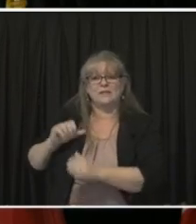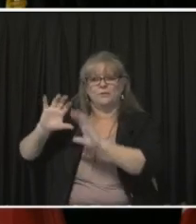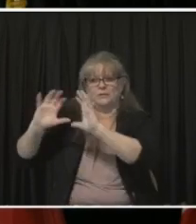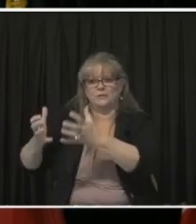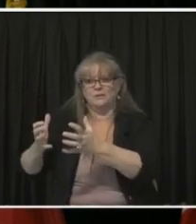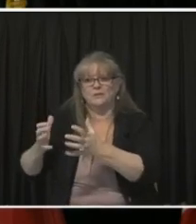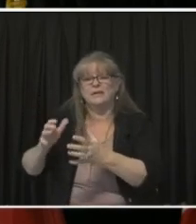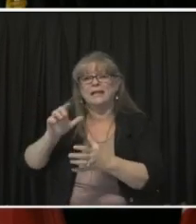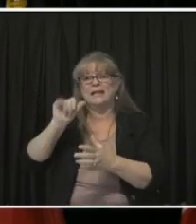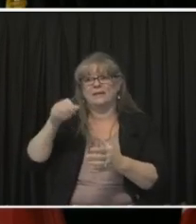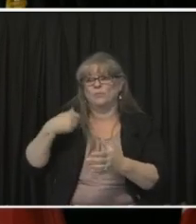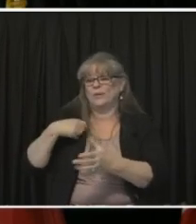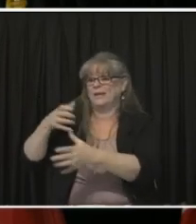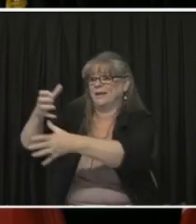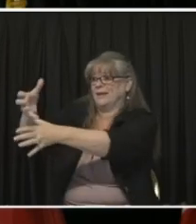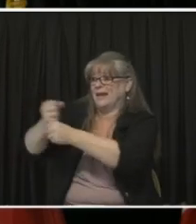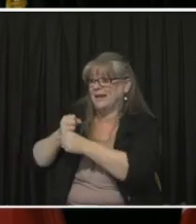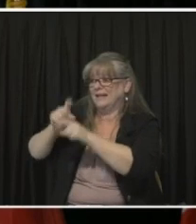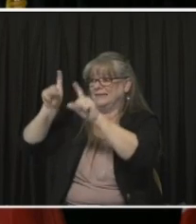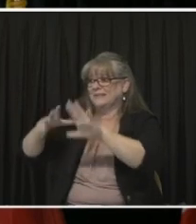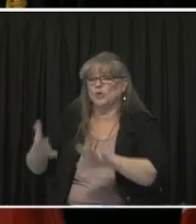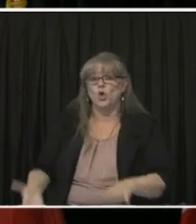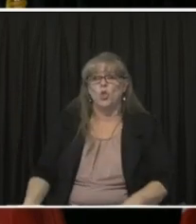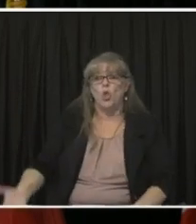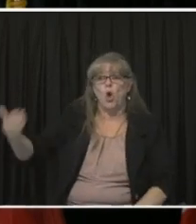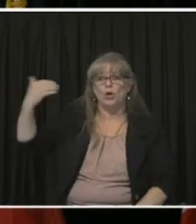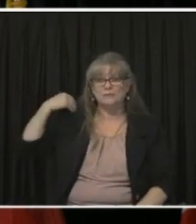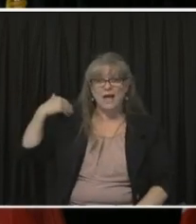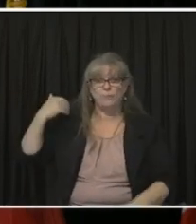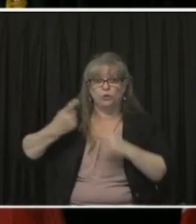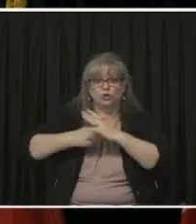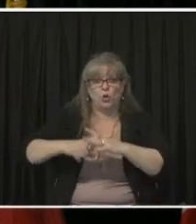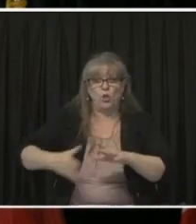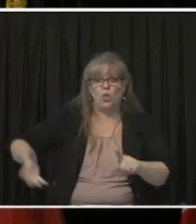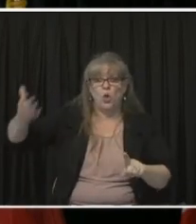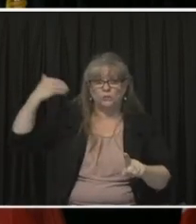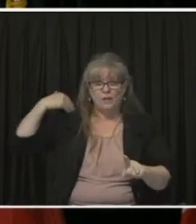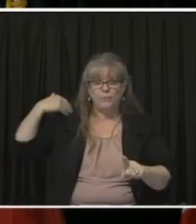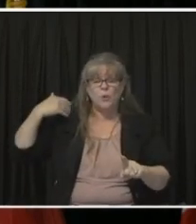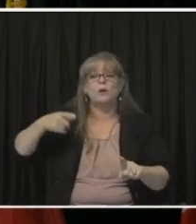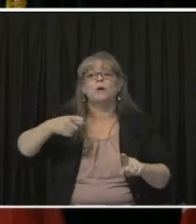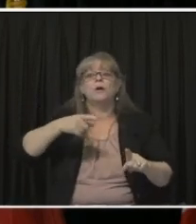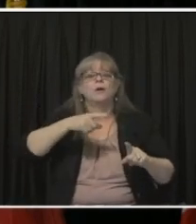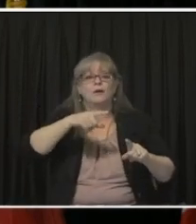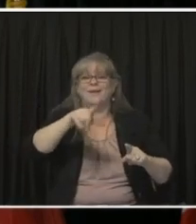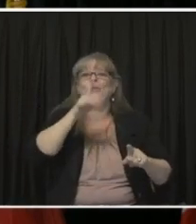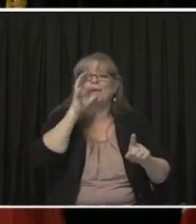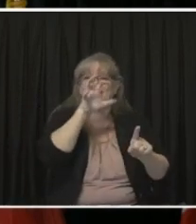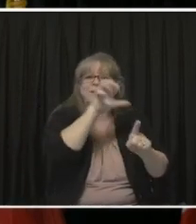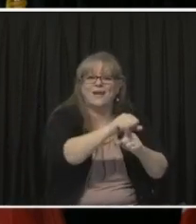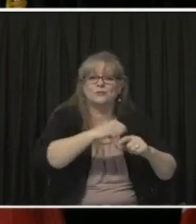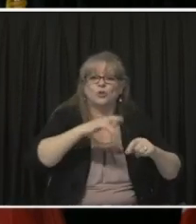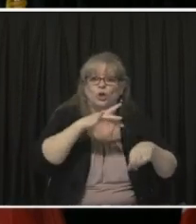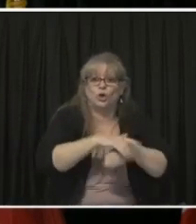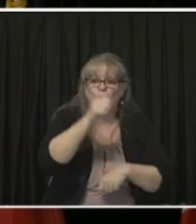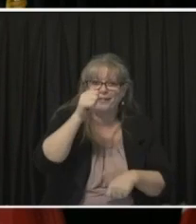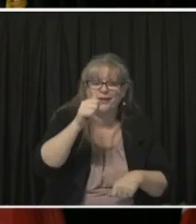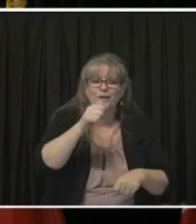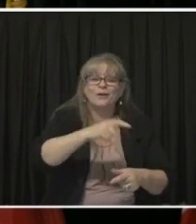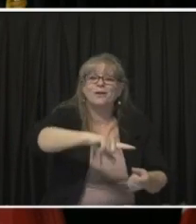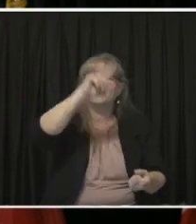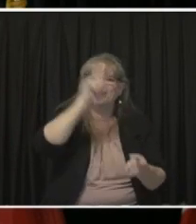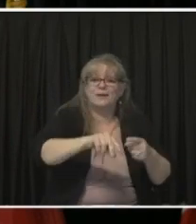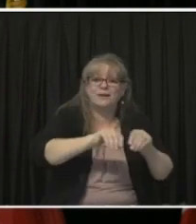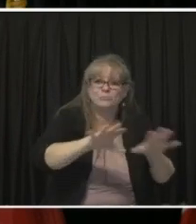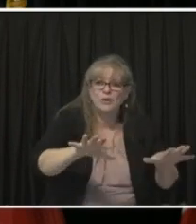testing asymptomatic workers at those facilities earlier and potentially prevented some of those infections. That's one of our top priorities